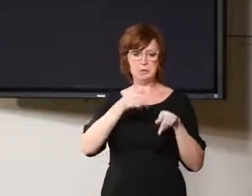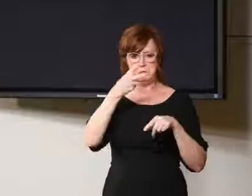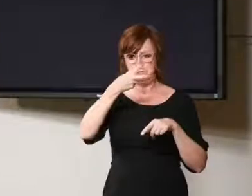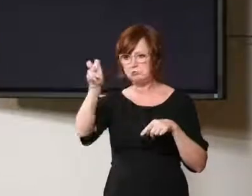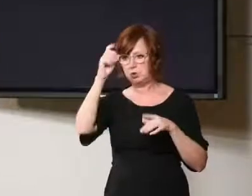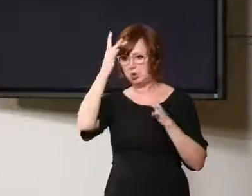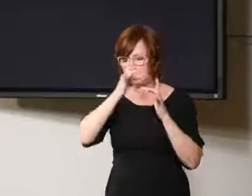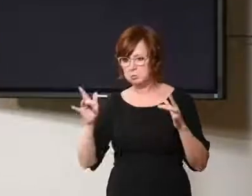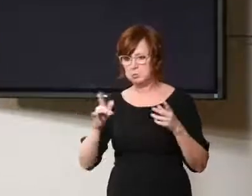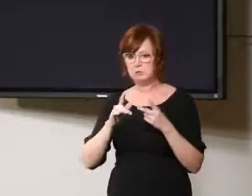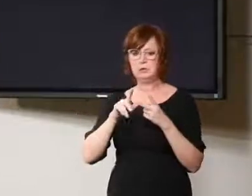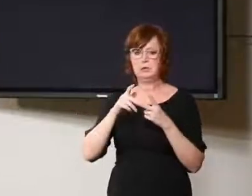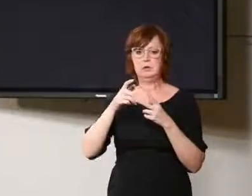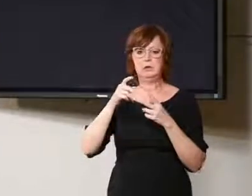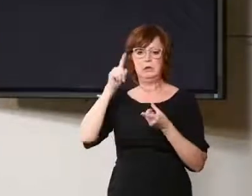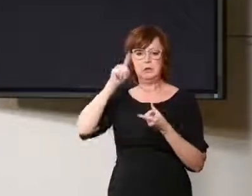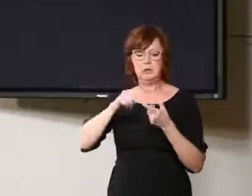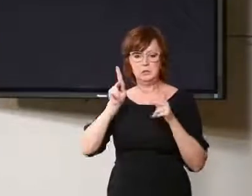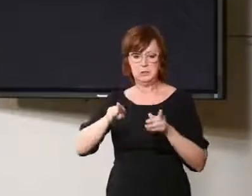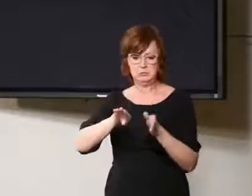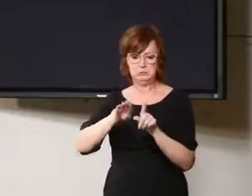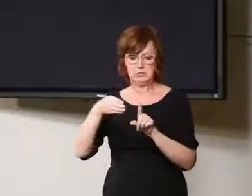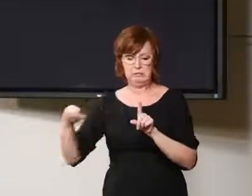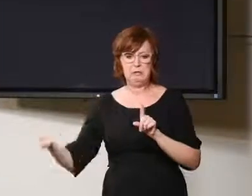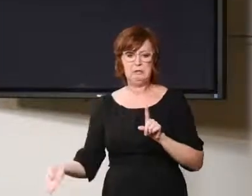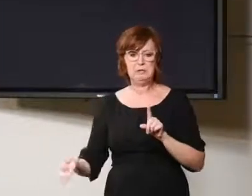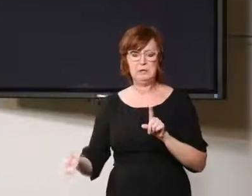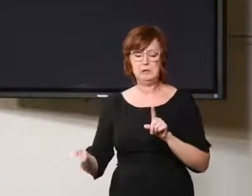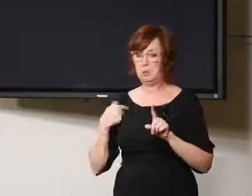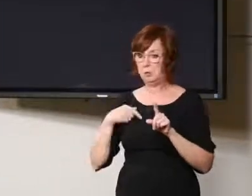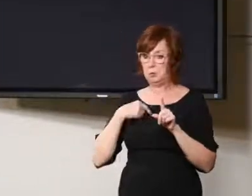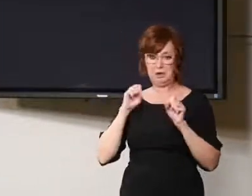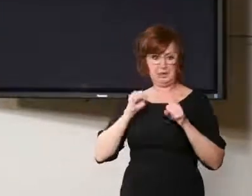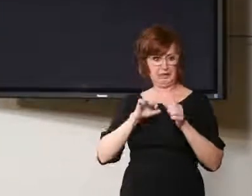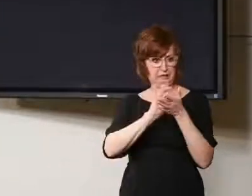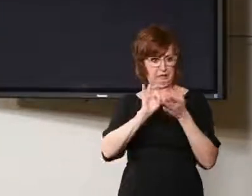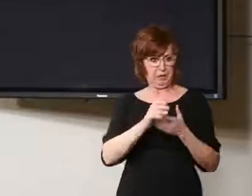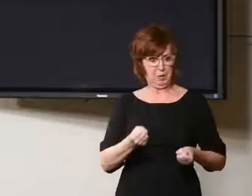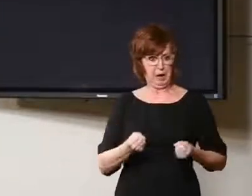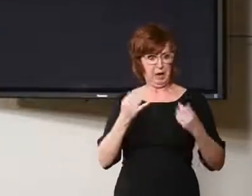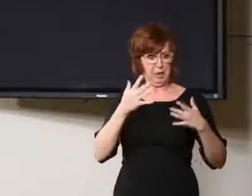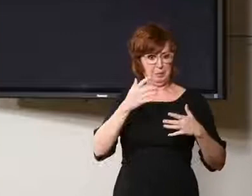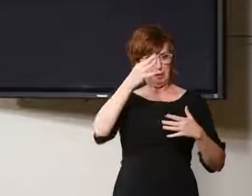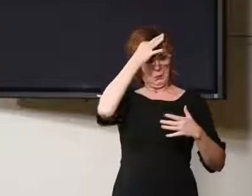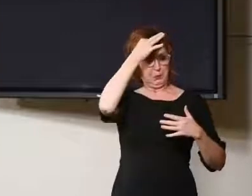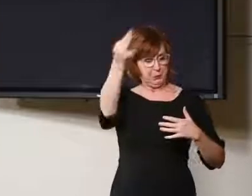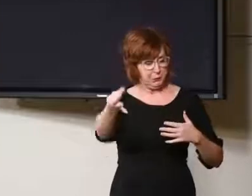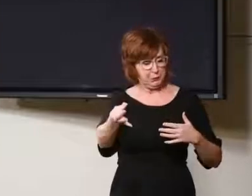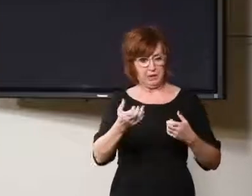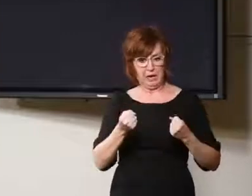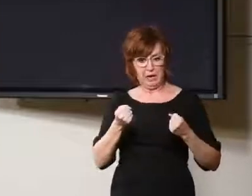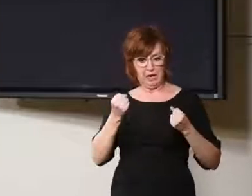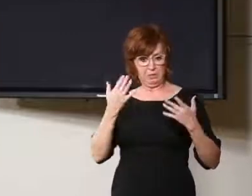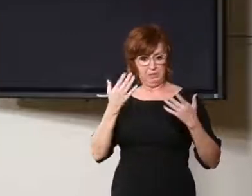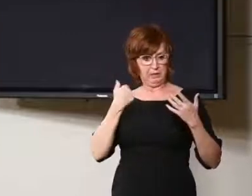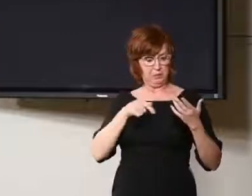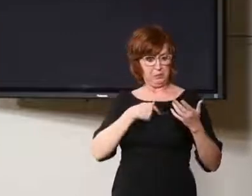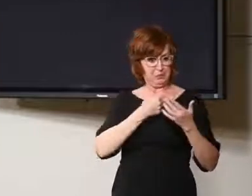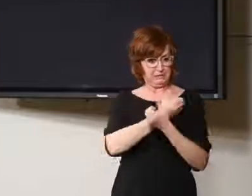by each of us doing these very things. But I promise you that together, collectively, we are saving